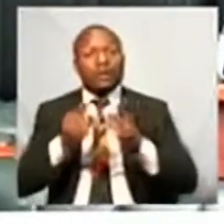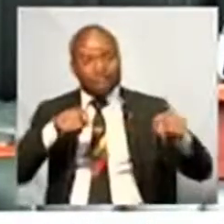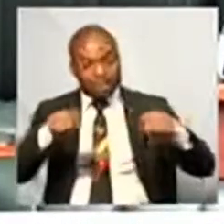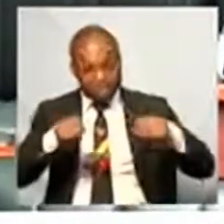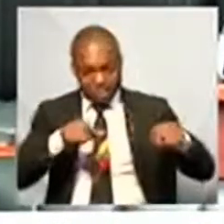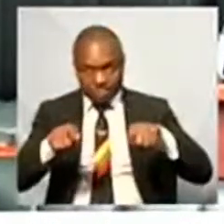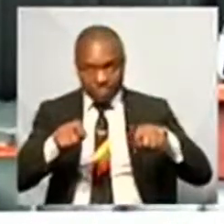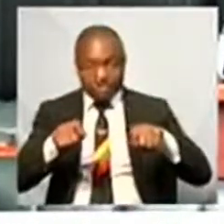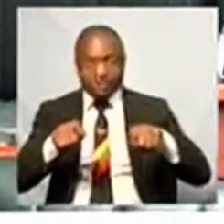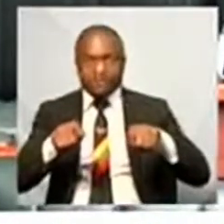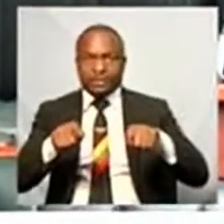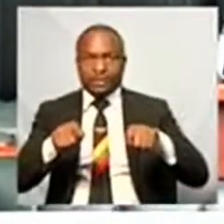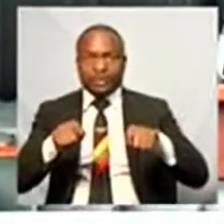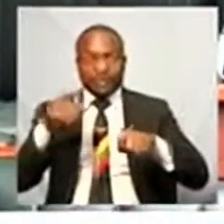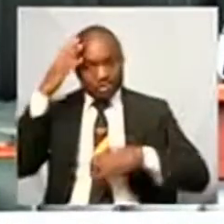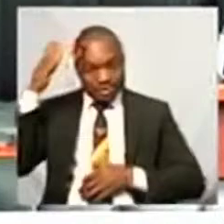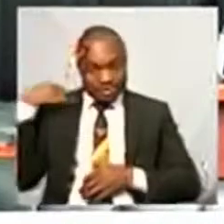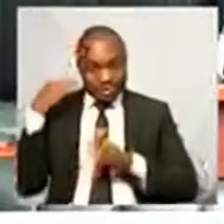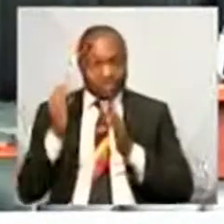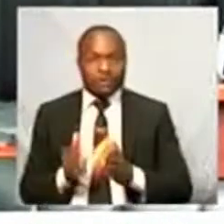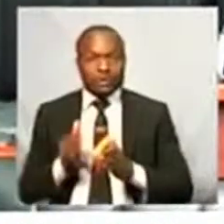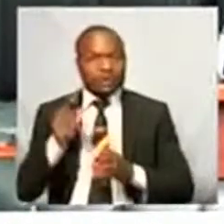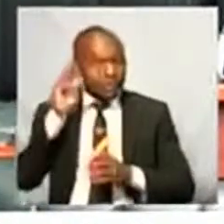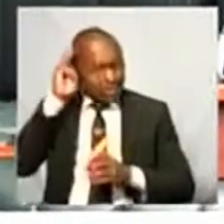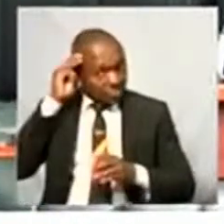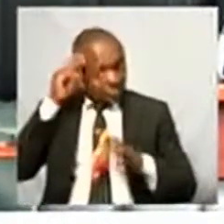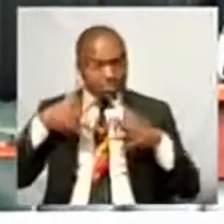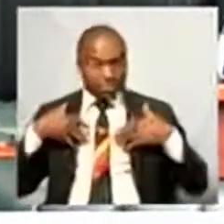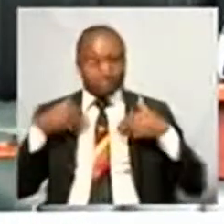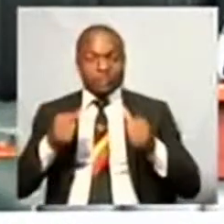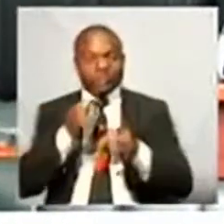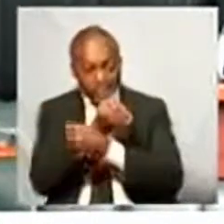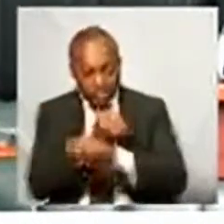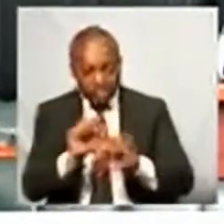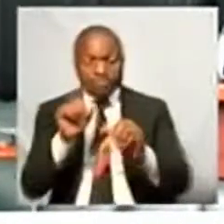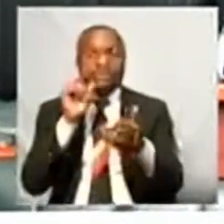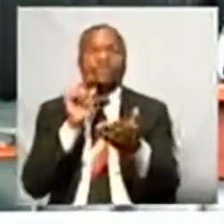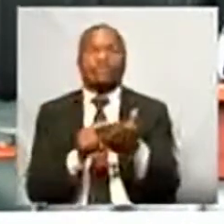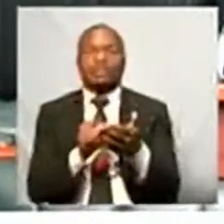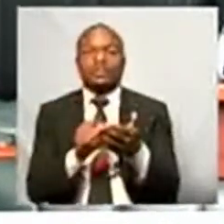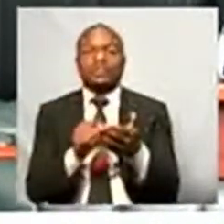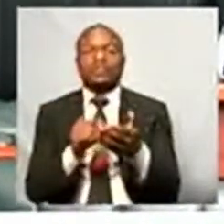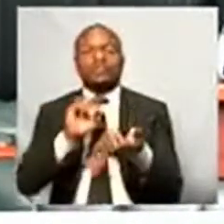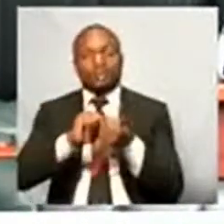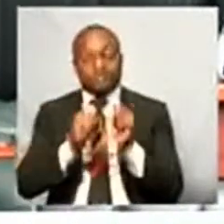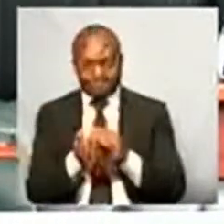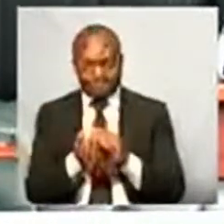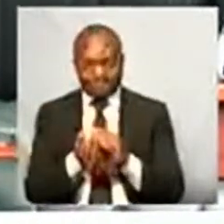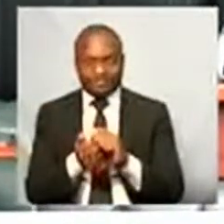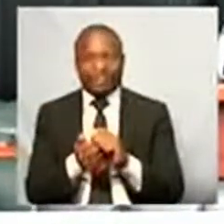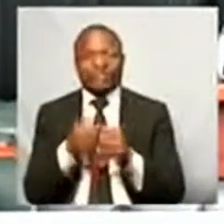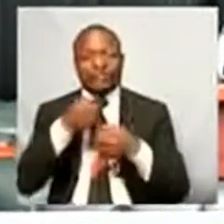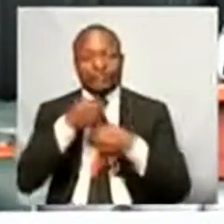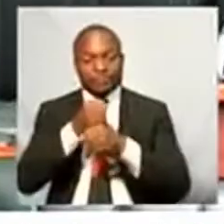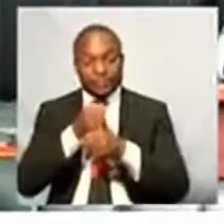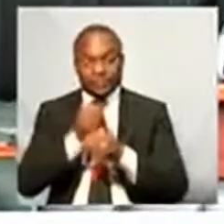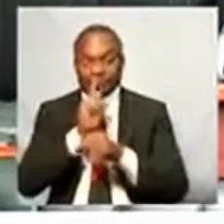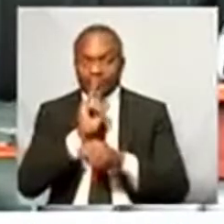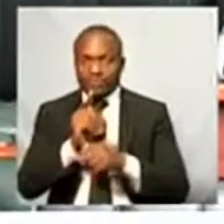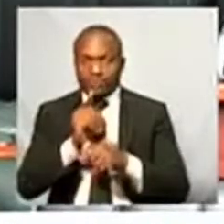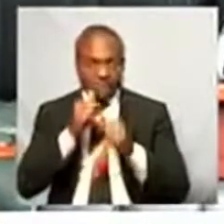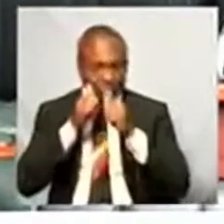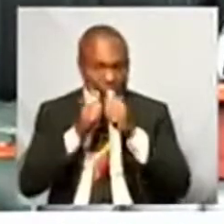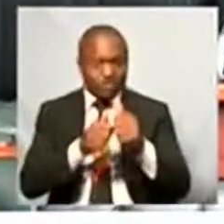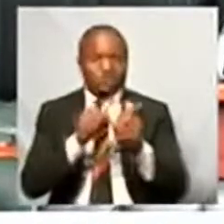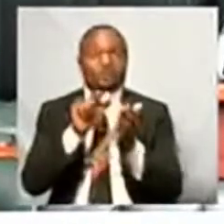and Education to take immediate steps to address this gross governance gap and ensure compliance